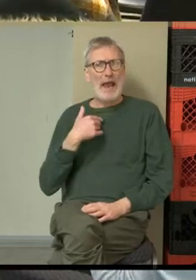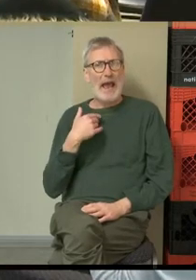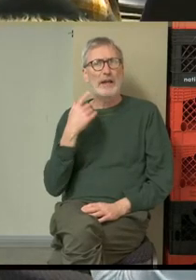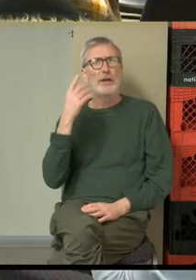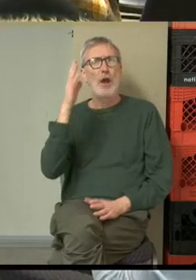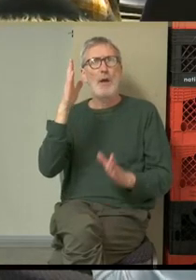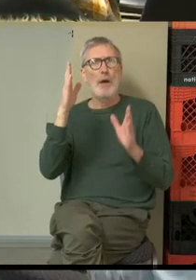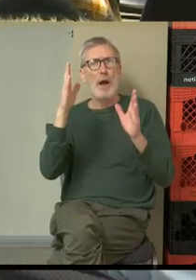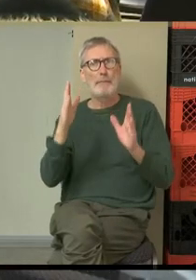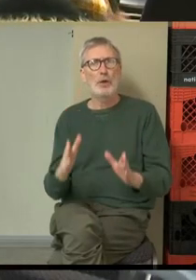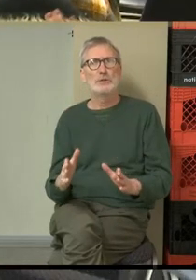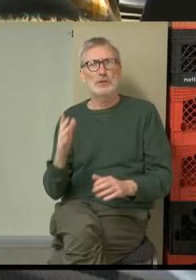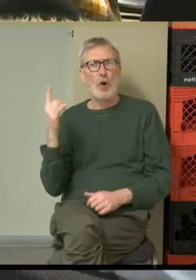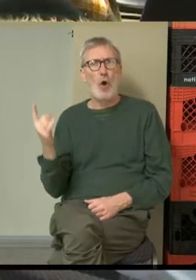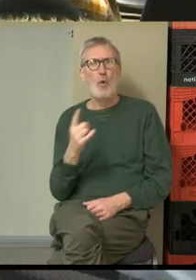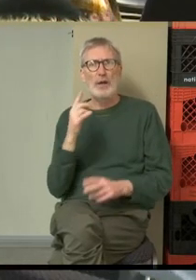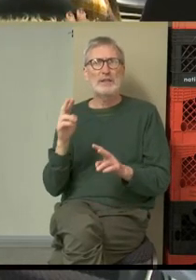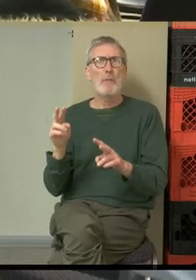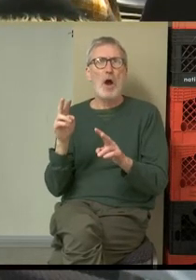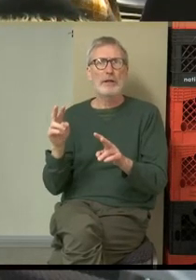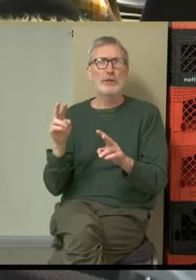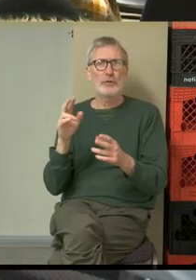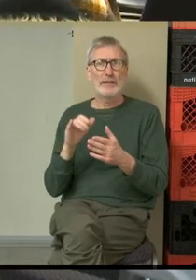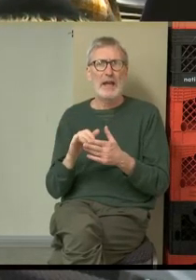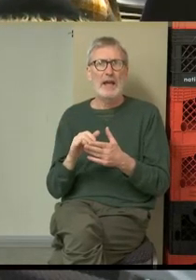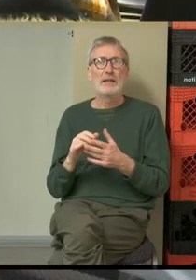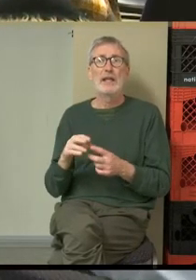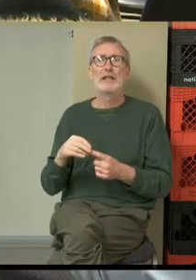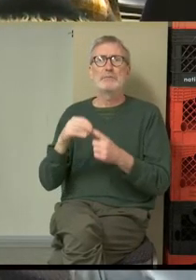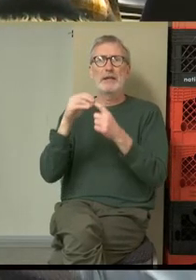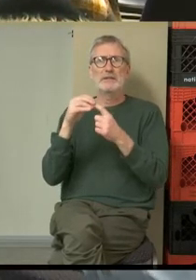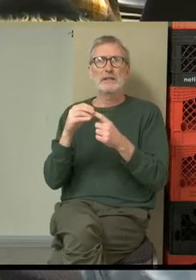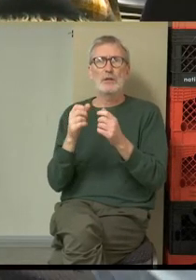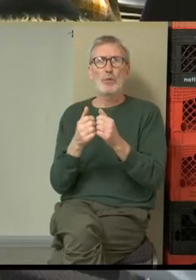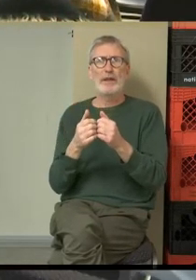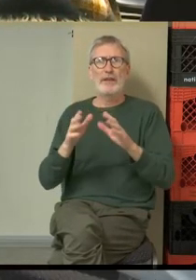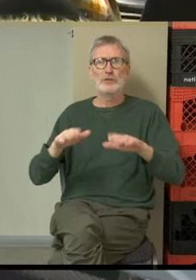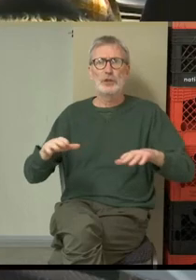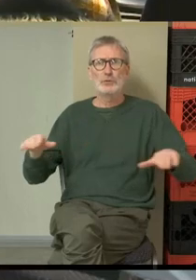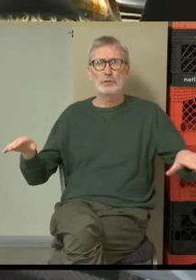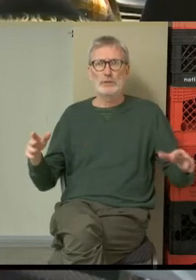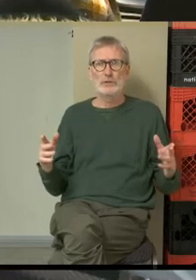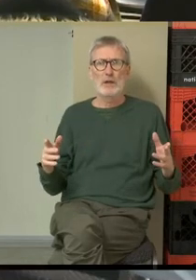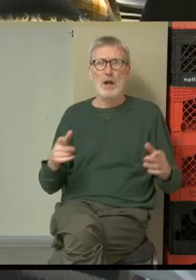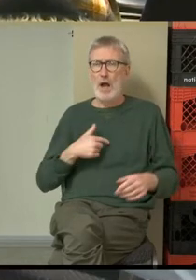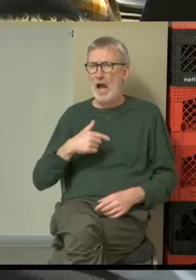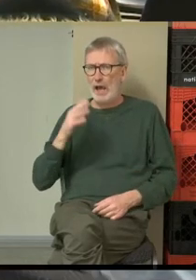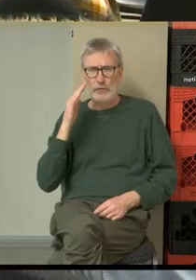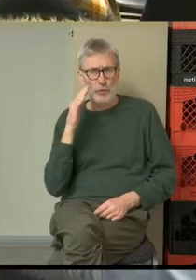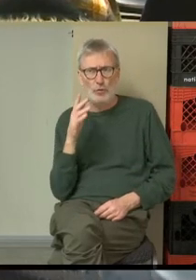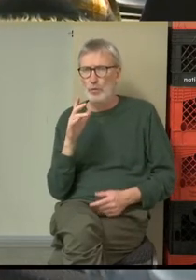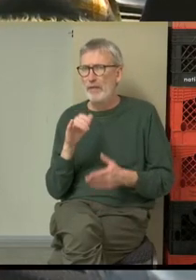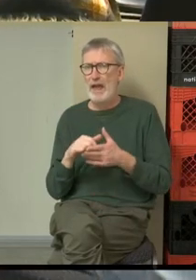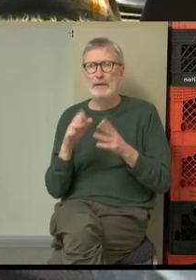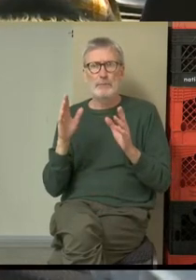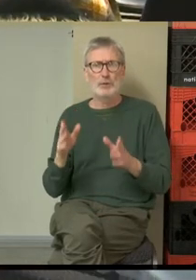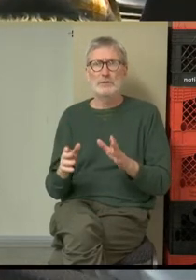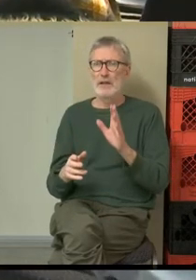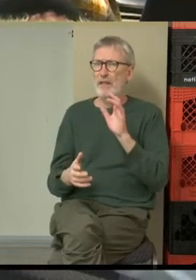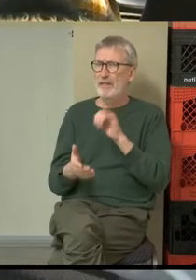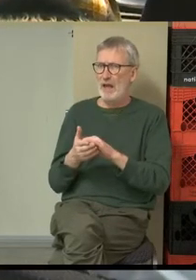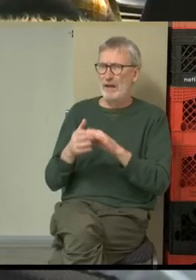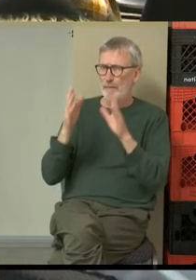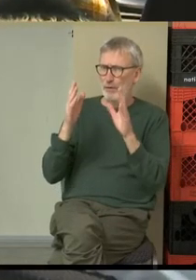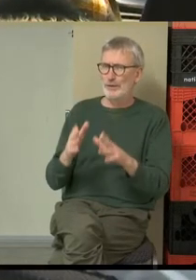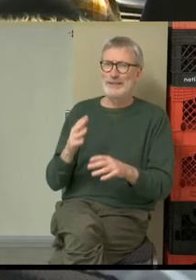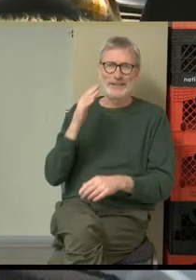monitoring those areas, especially with the kids. We knew that person in the community. That person knew